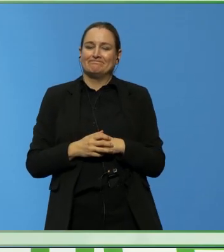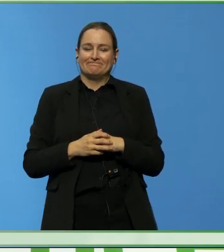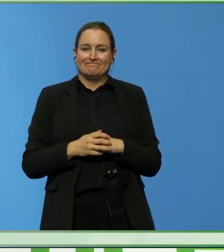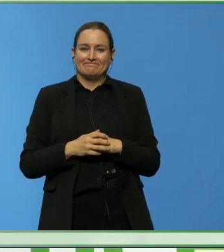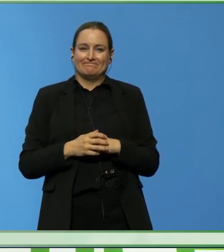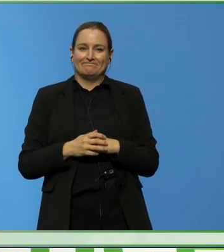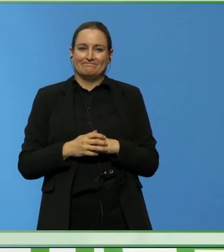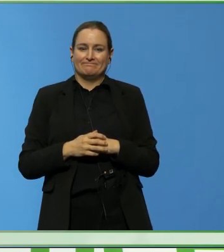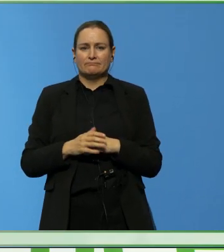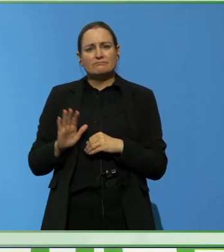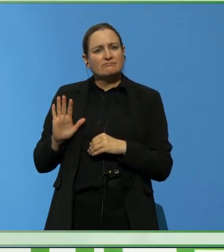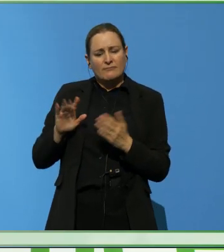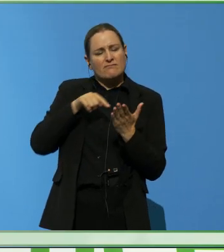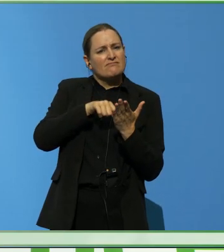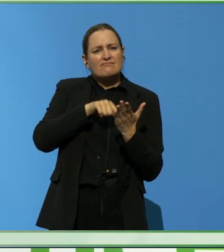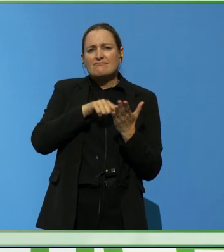of its main features.